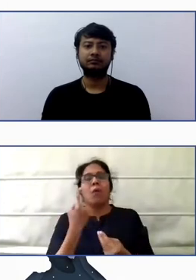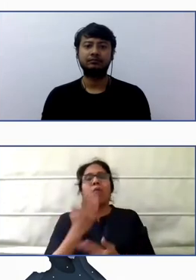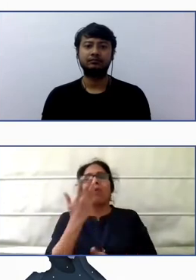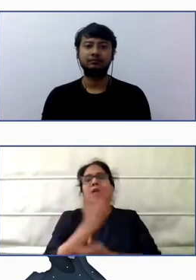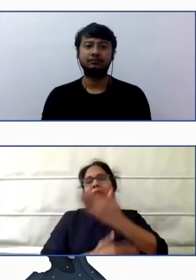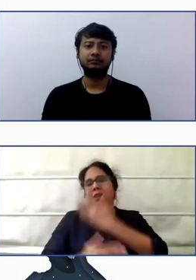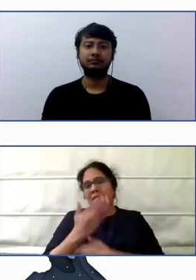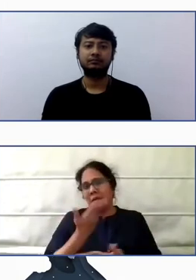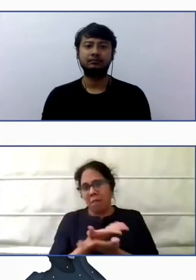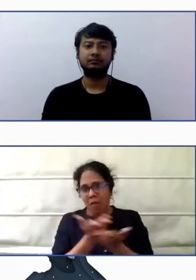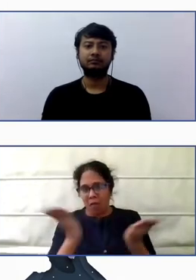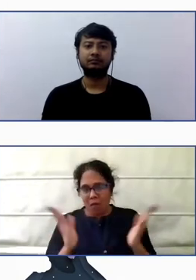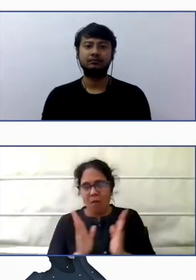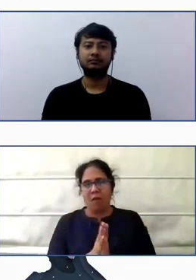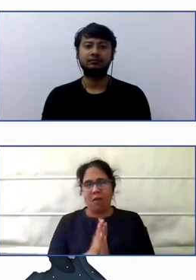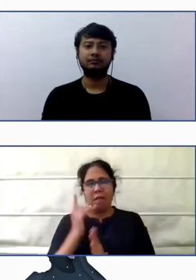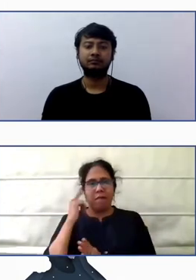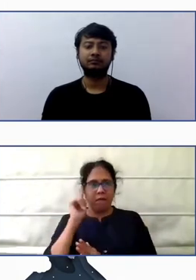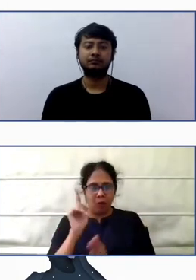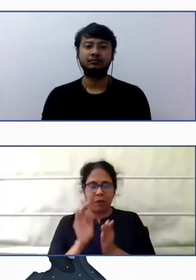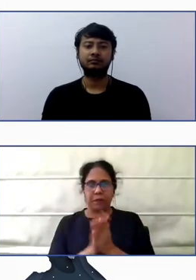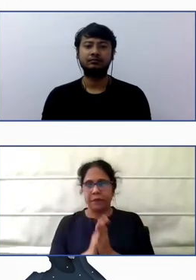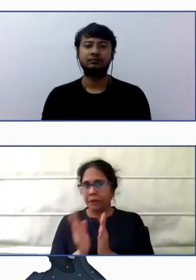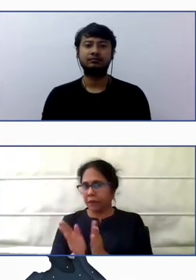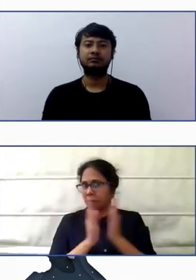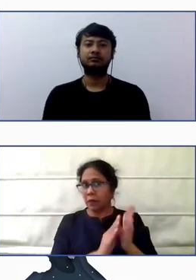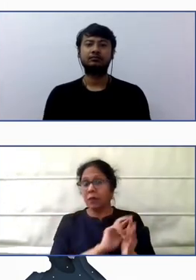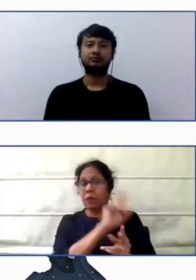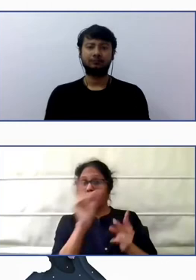abled. And the second thing is on the